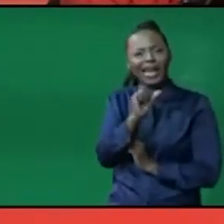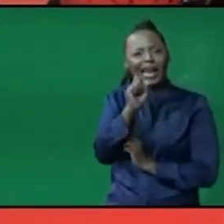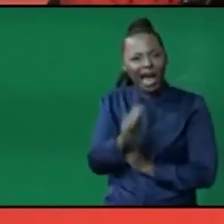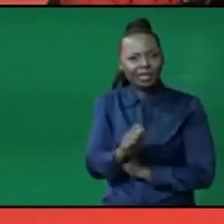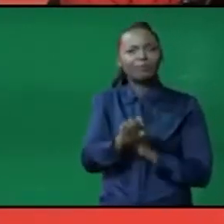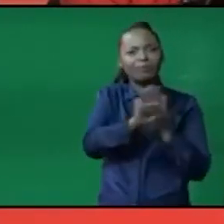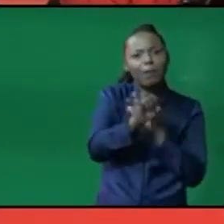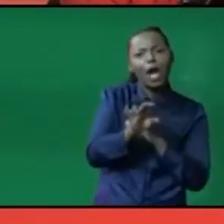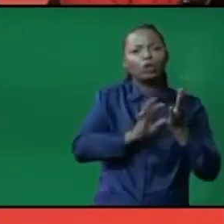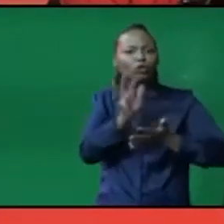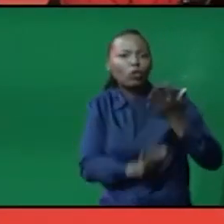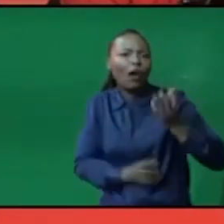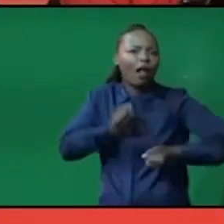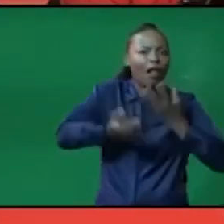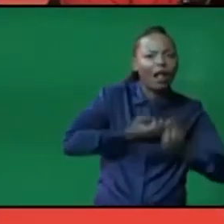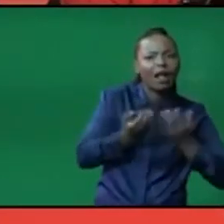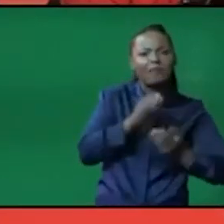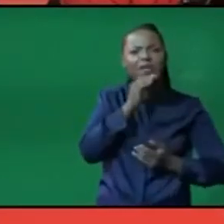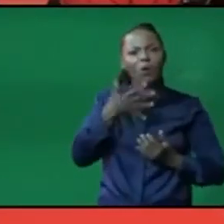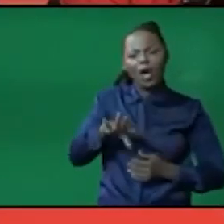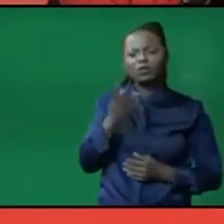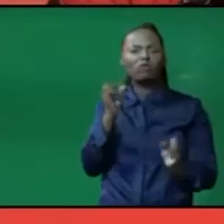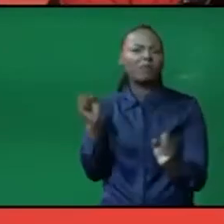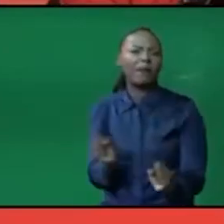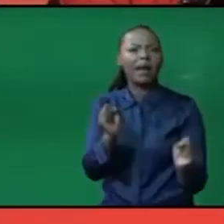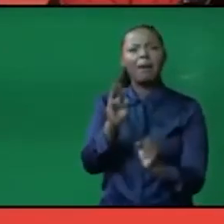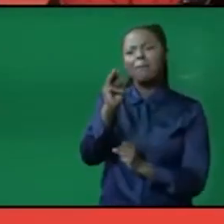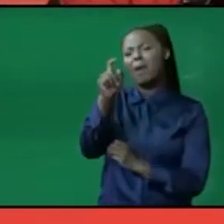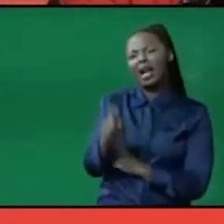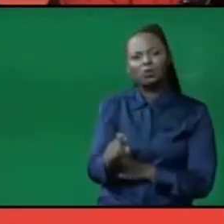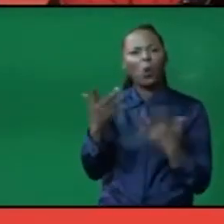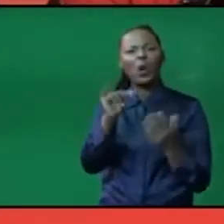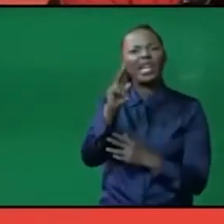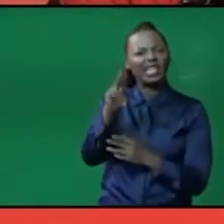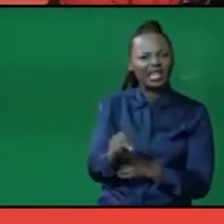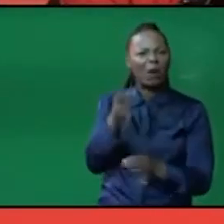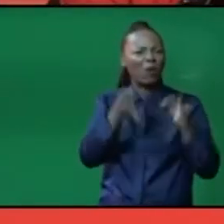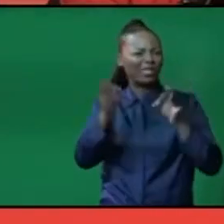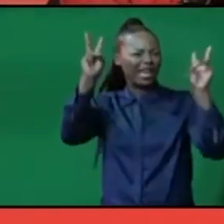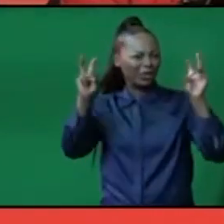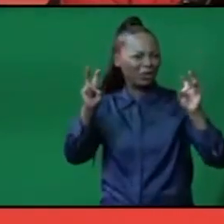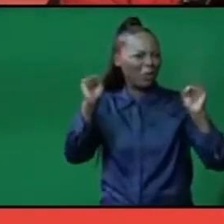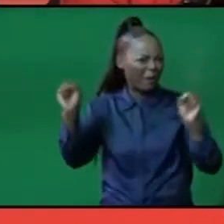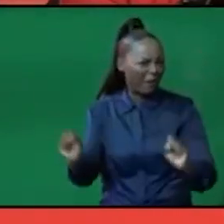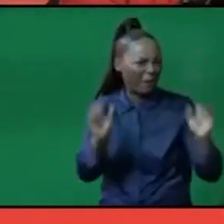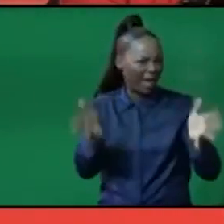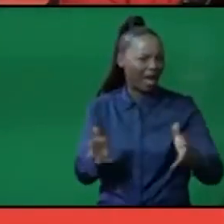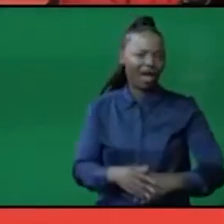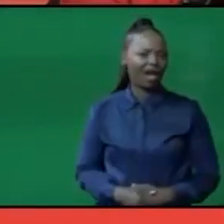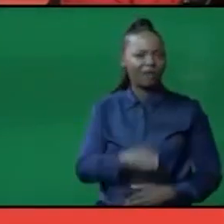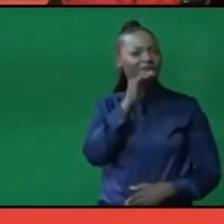people talking about Marx, Lenin, and Fanon every day on that podcast. Otherwise, you'll watch it